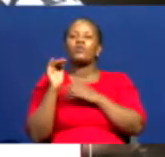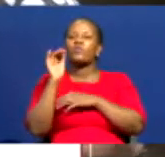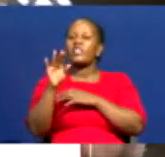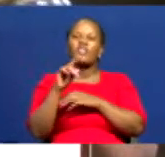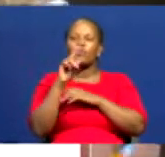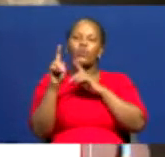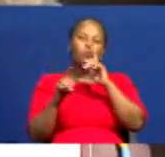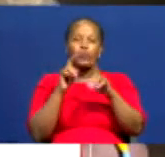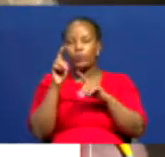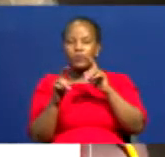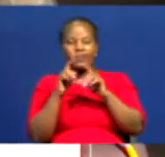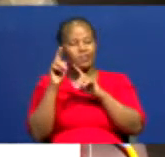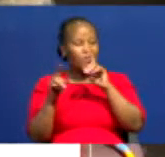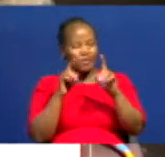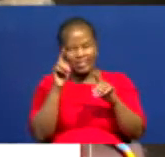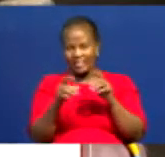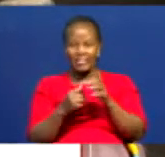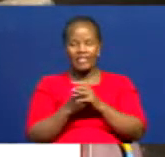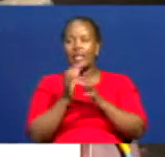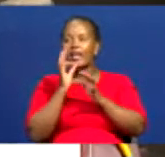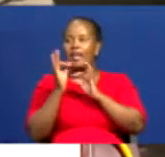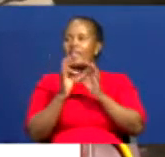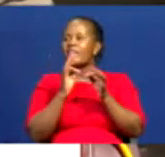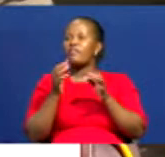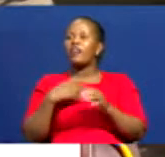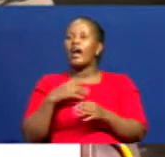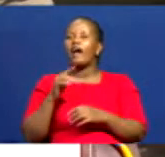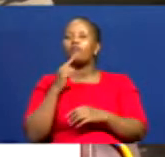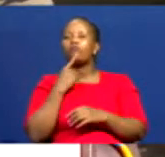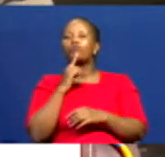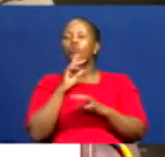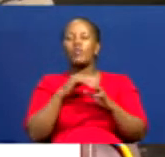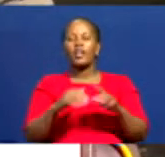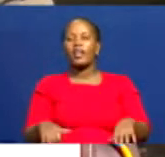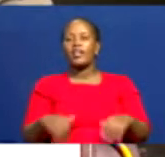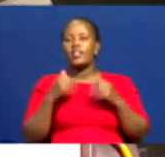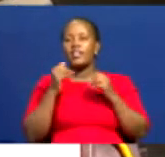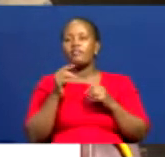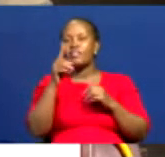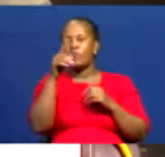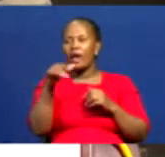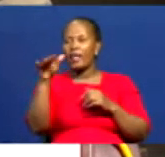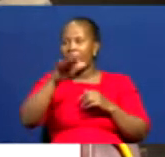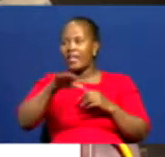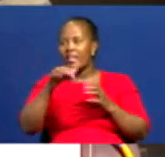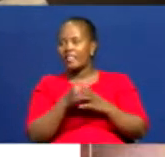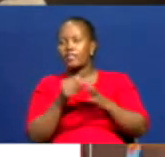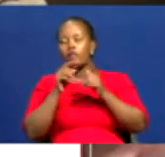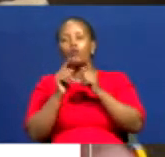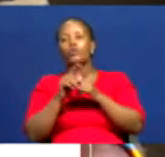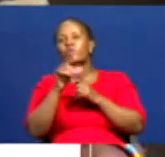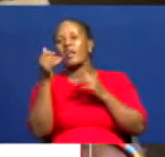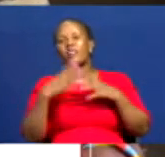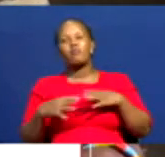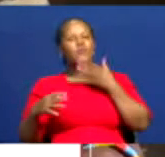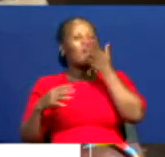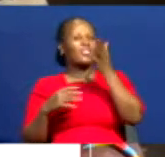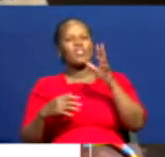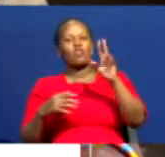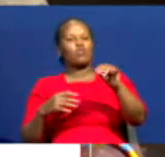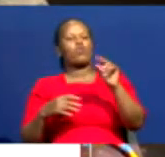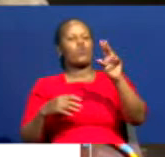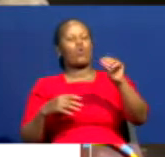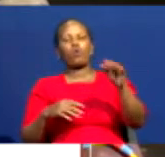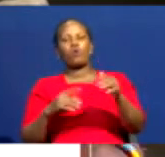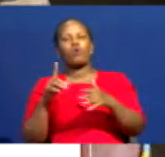questions. Are there Turkanas who live at Nadome? And then the people answering, no. What